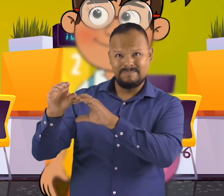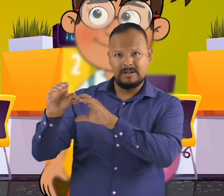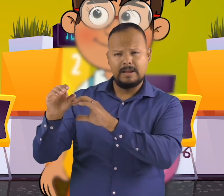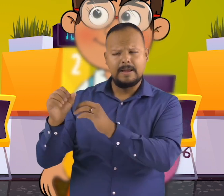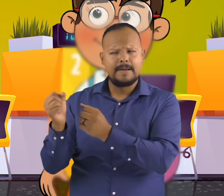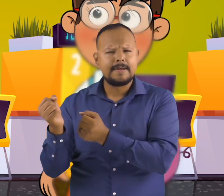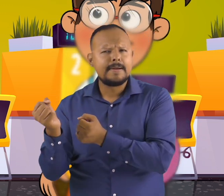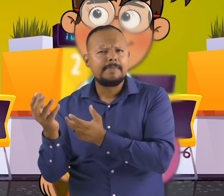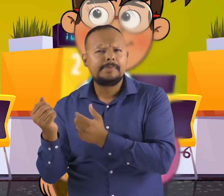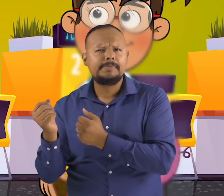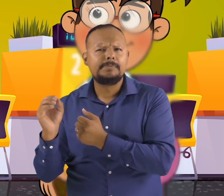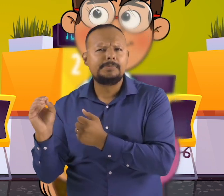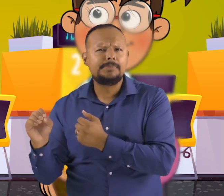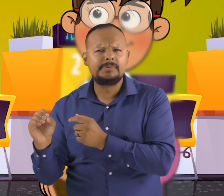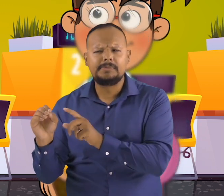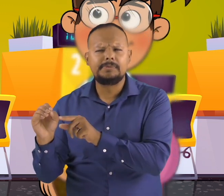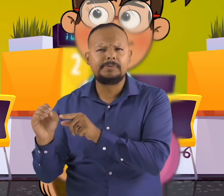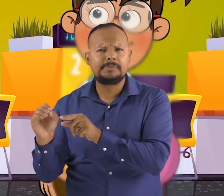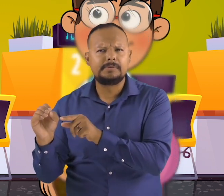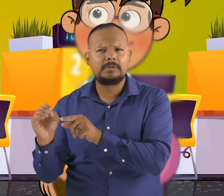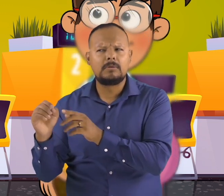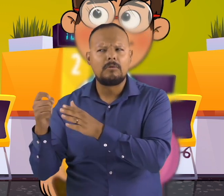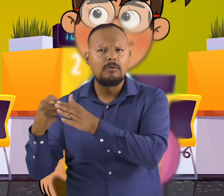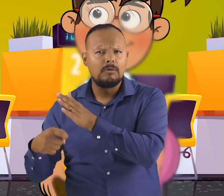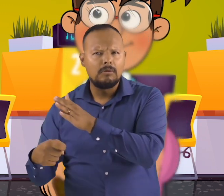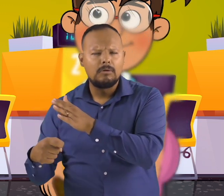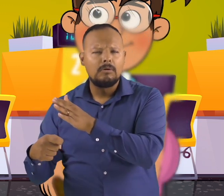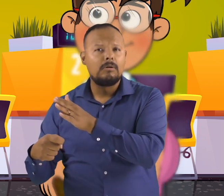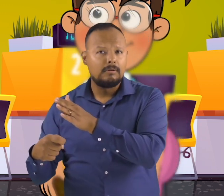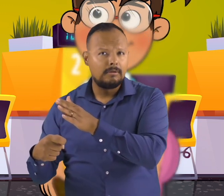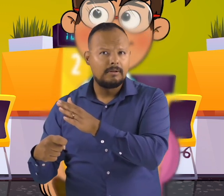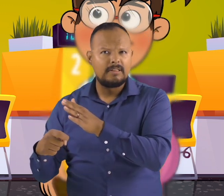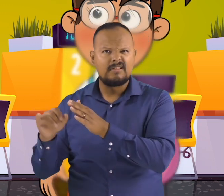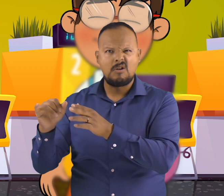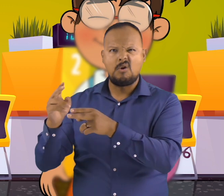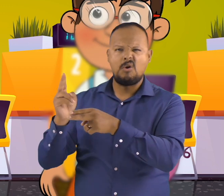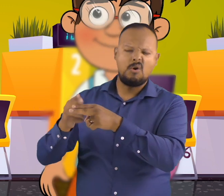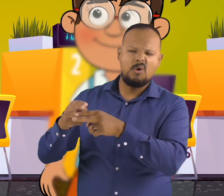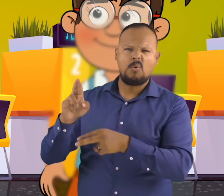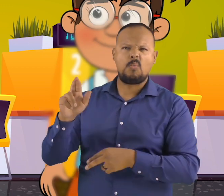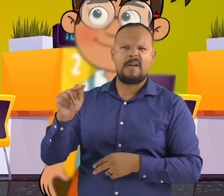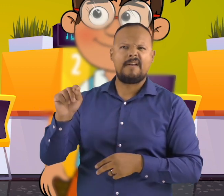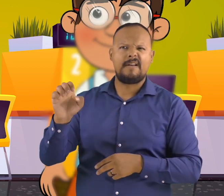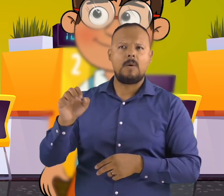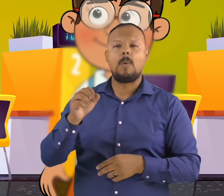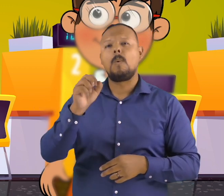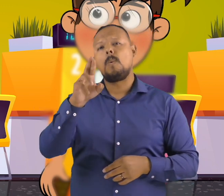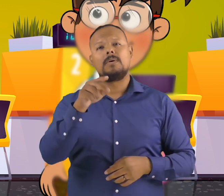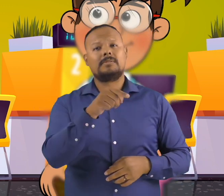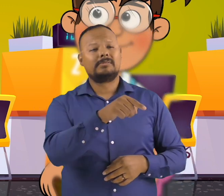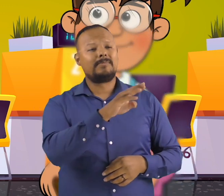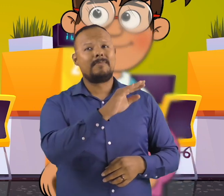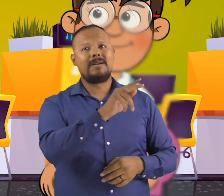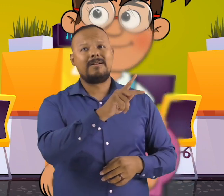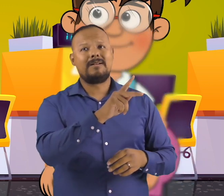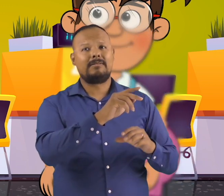charges you for borrowing their money or pays you for keeping your money in their bank.